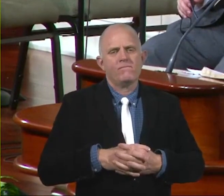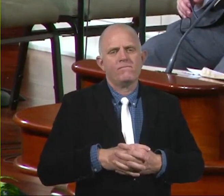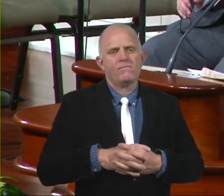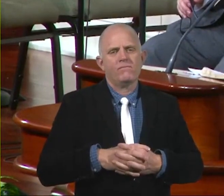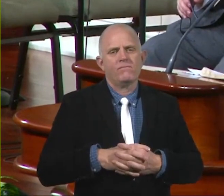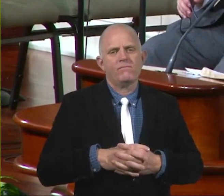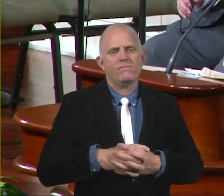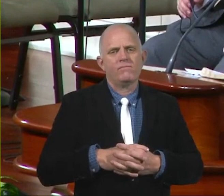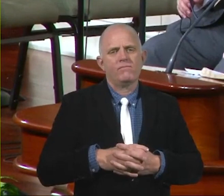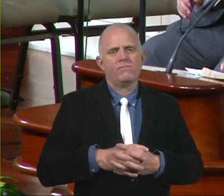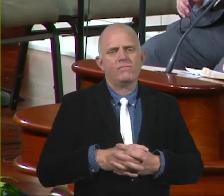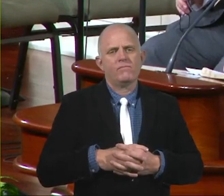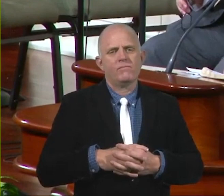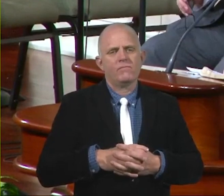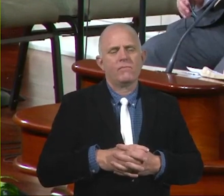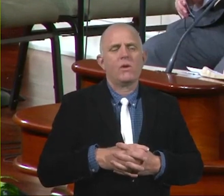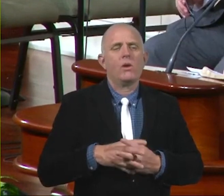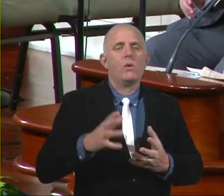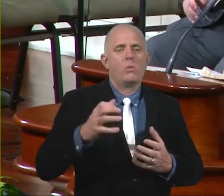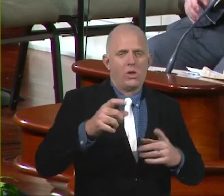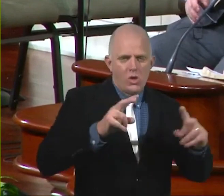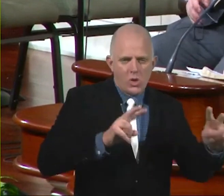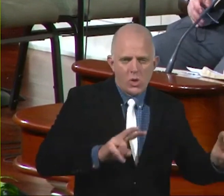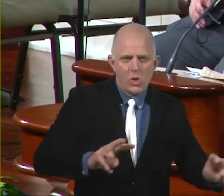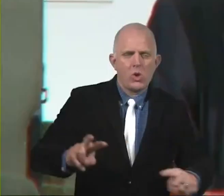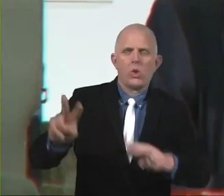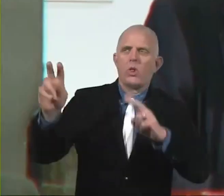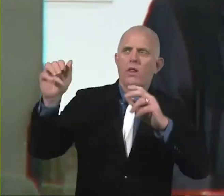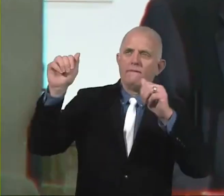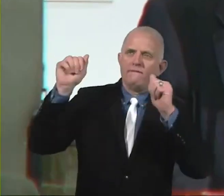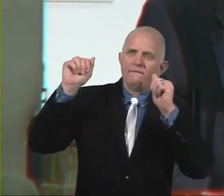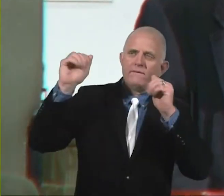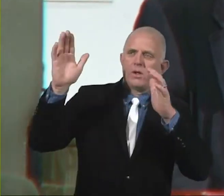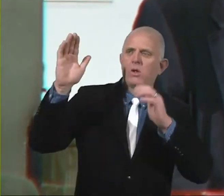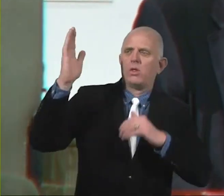And he pointed us to the Father.